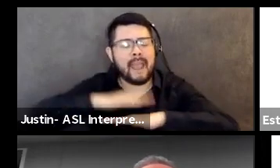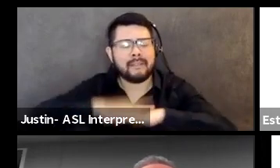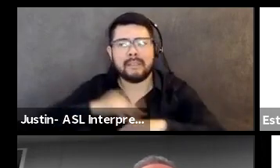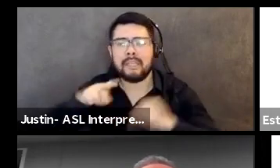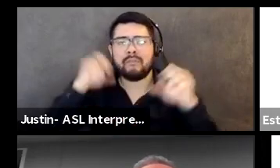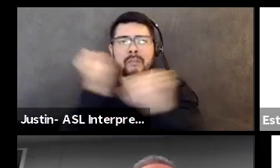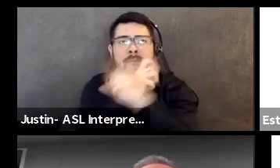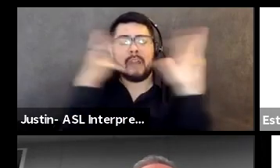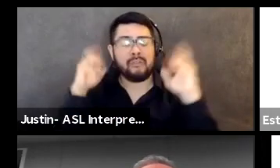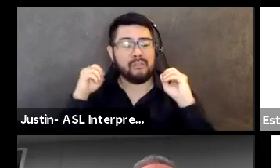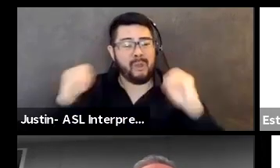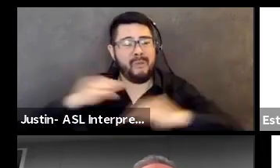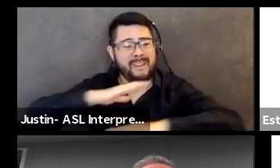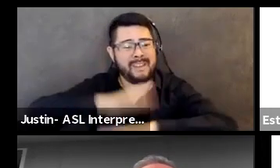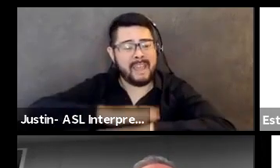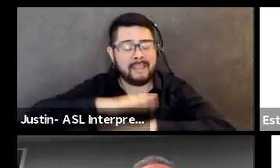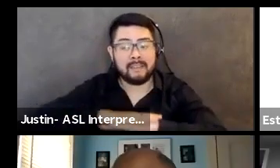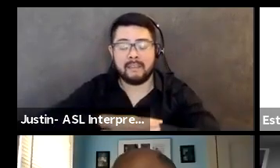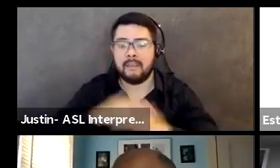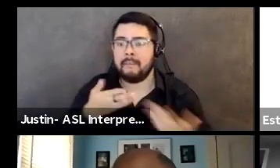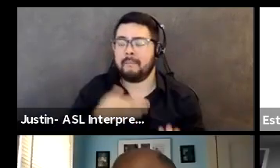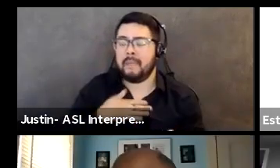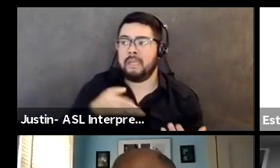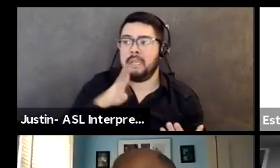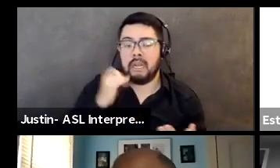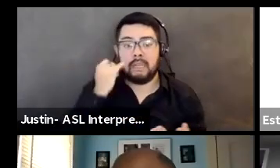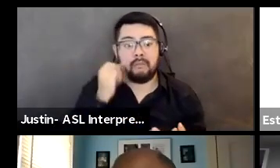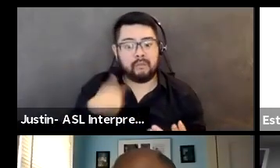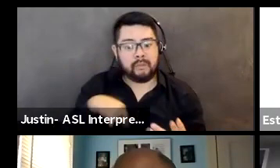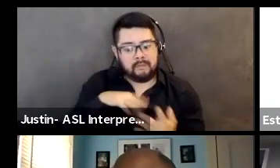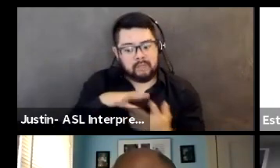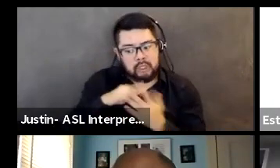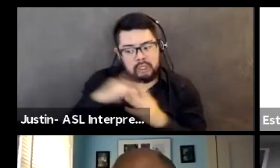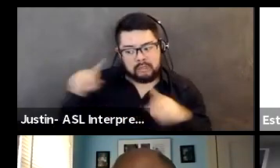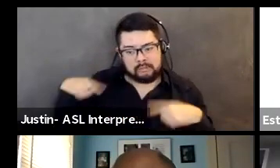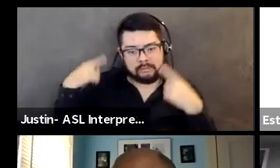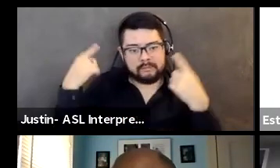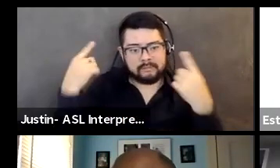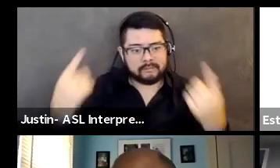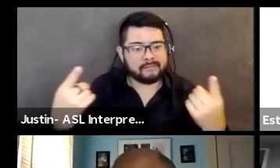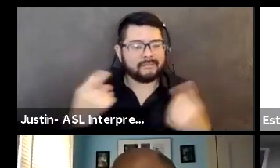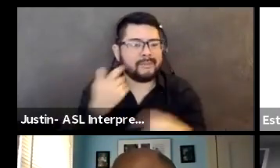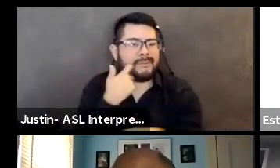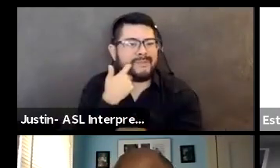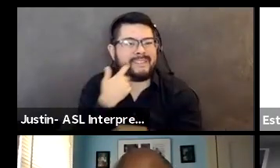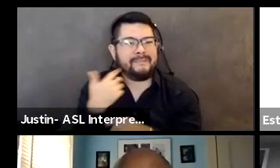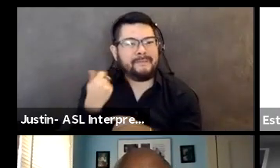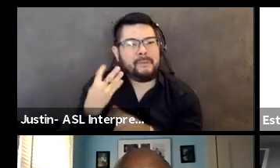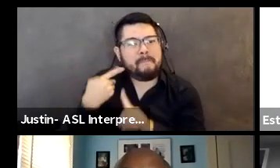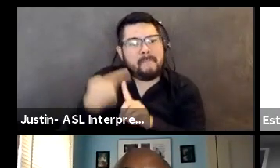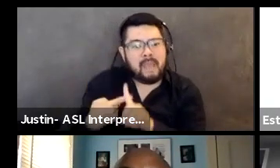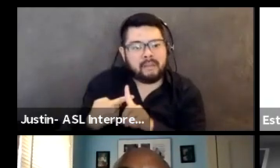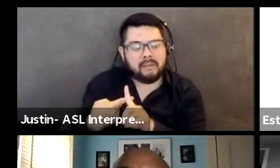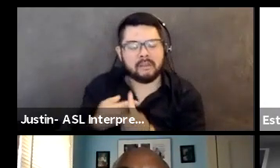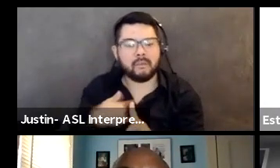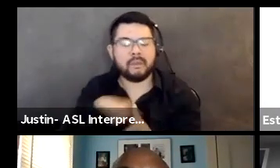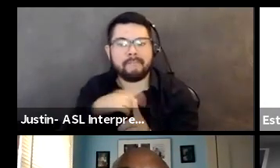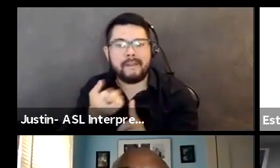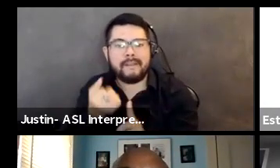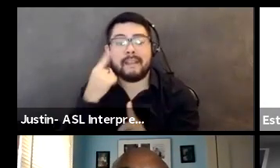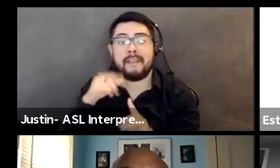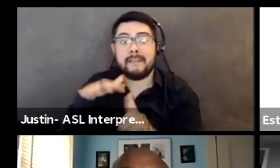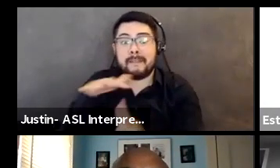a desk my god if there is one thing we have learned over these fast past few months is space